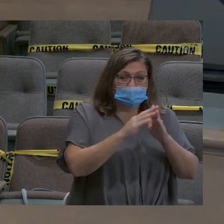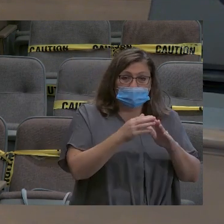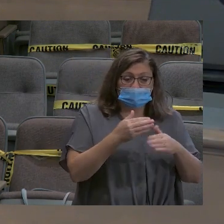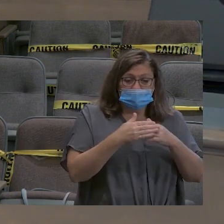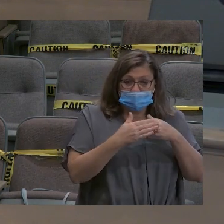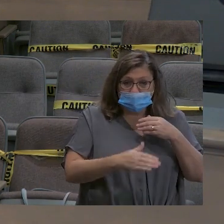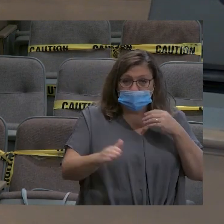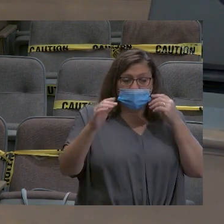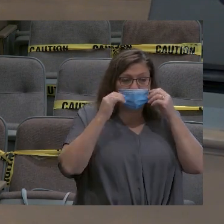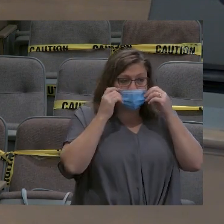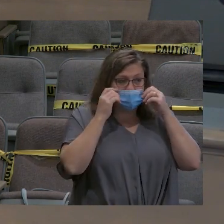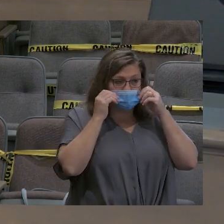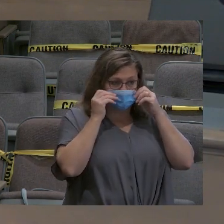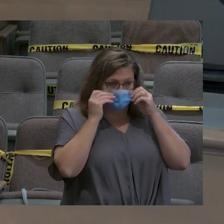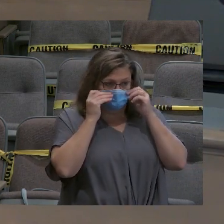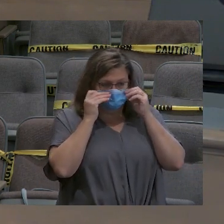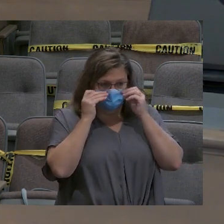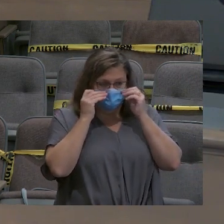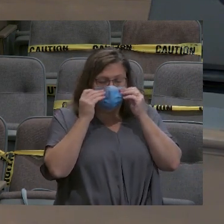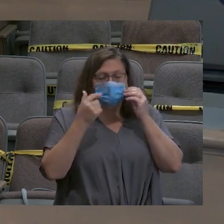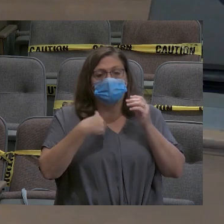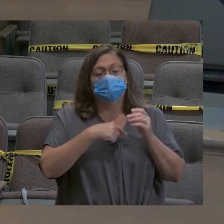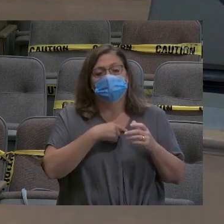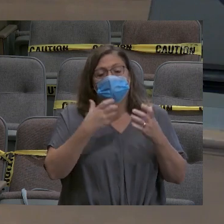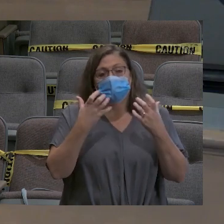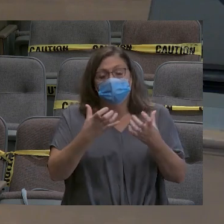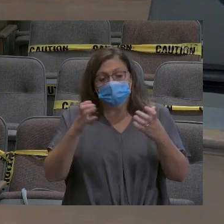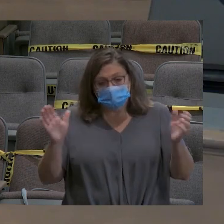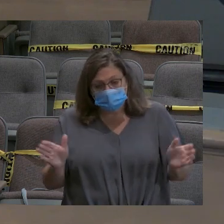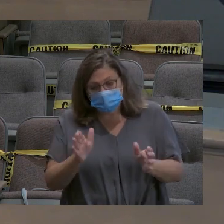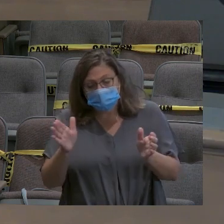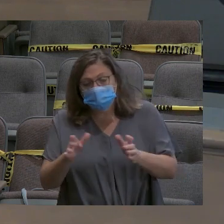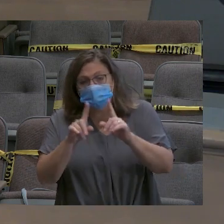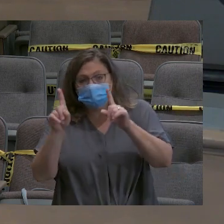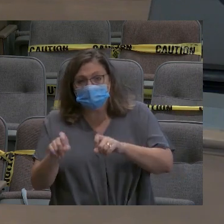forward. So we do want to encourage testing. It's a very